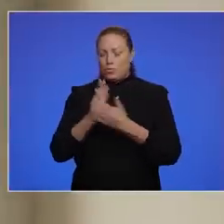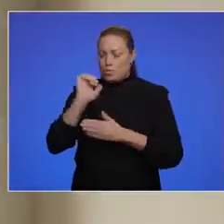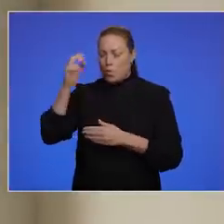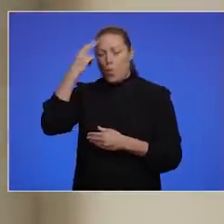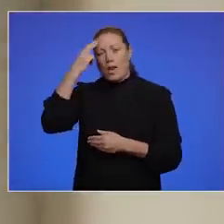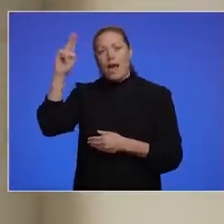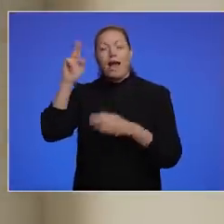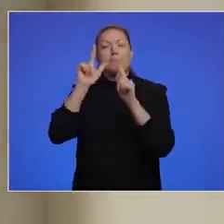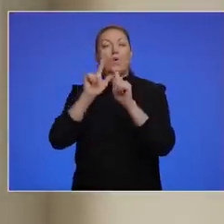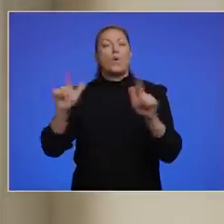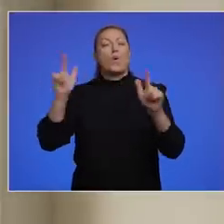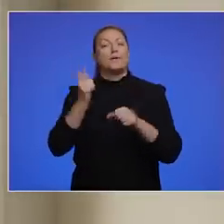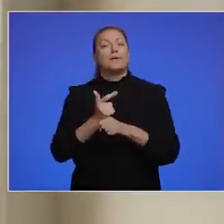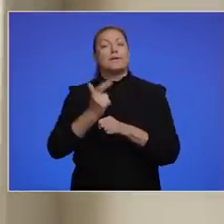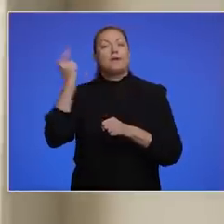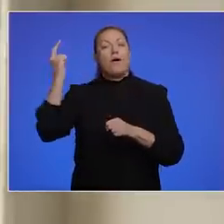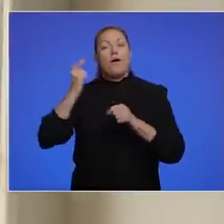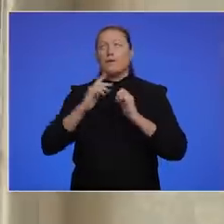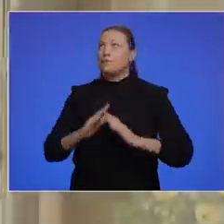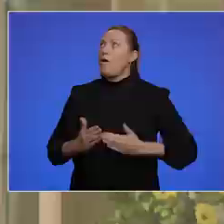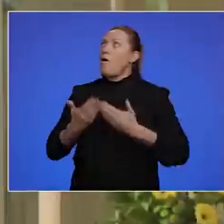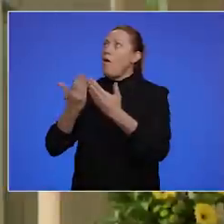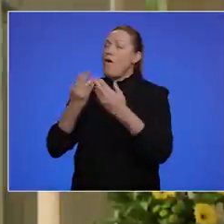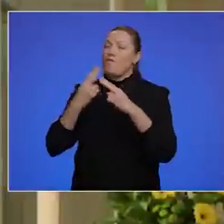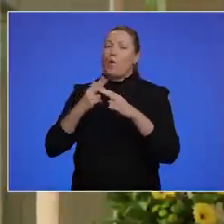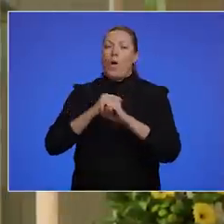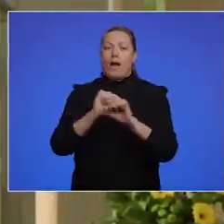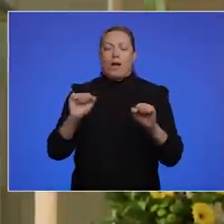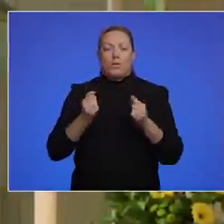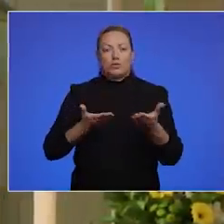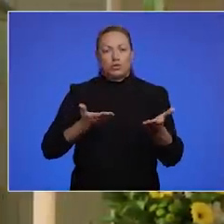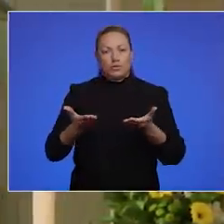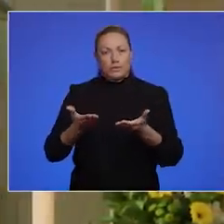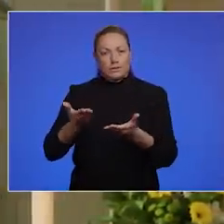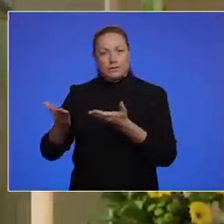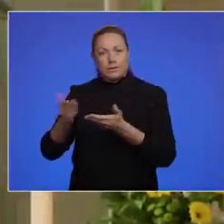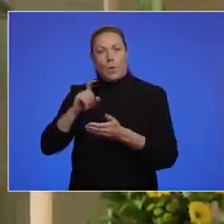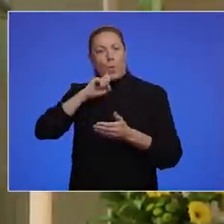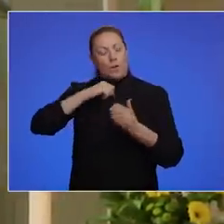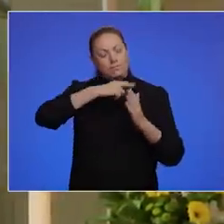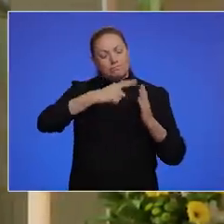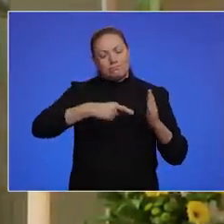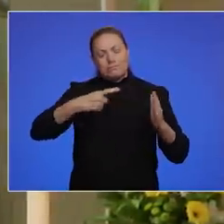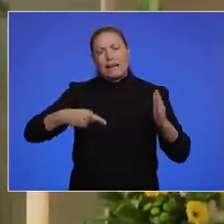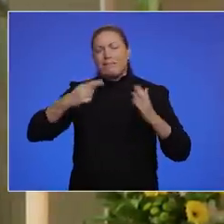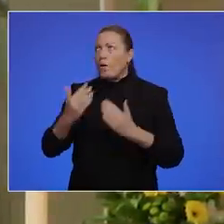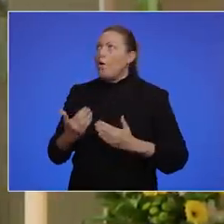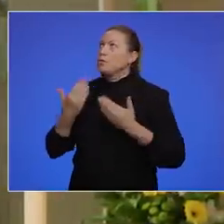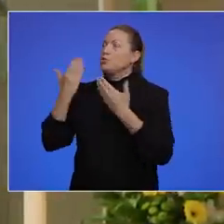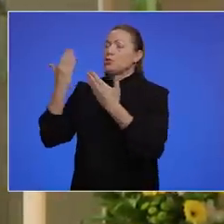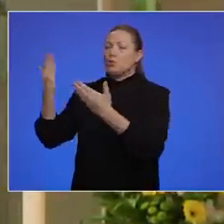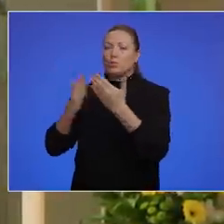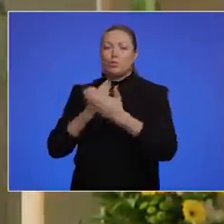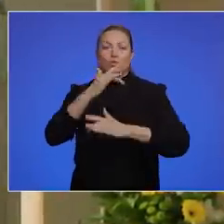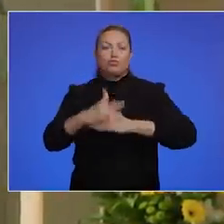your name We pray, O Lord our God This oblation of our service And by it make of us an eternal offering to you Through Christ